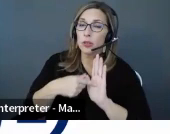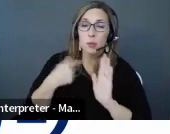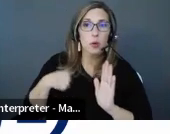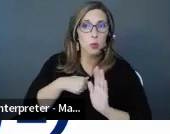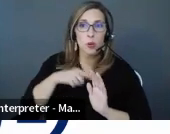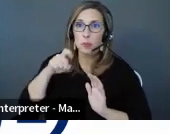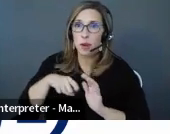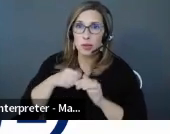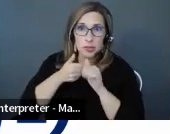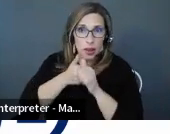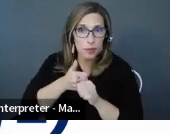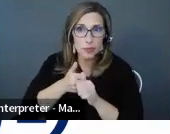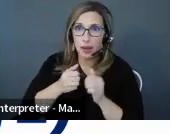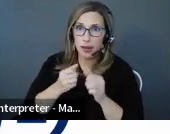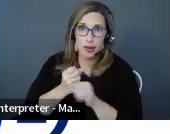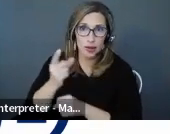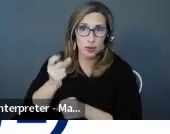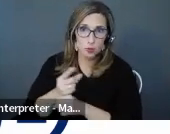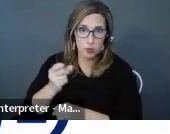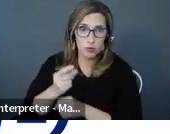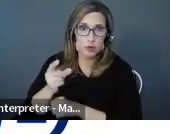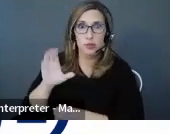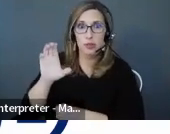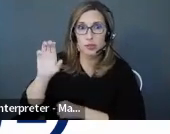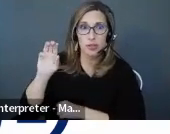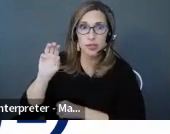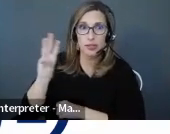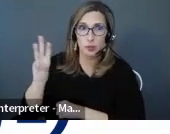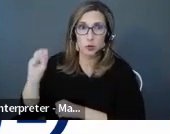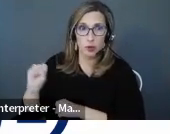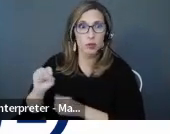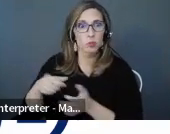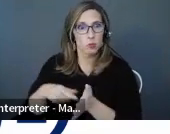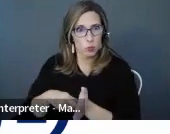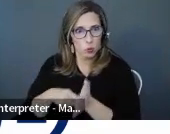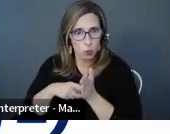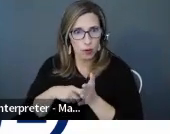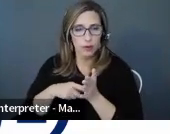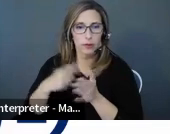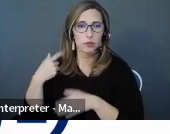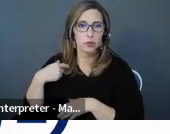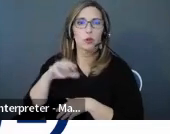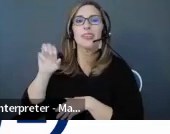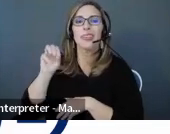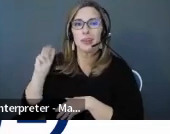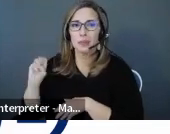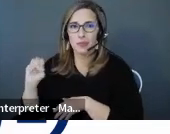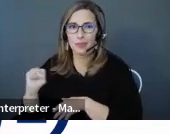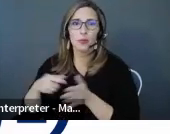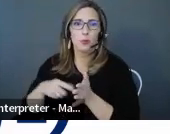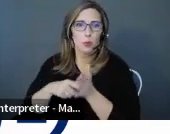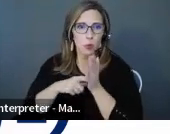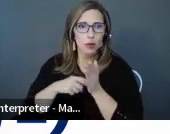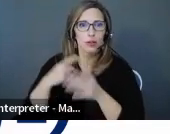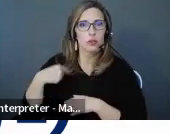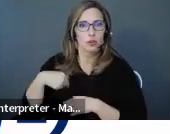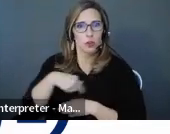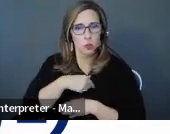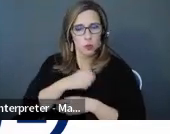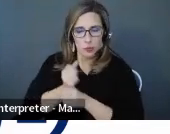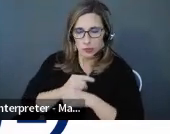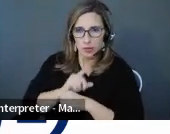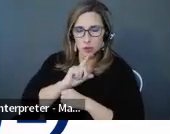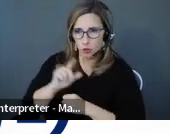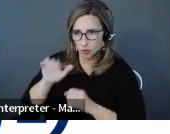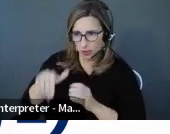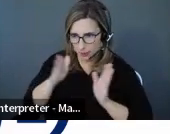least annually. CMS requires that states describe the policies and processes used to ensure that each participant's service plan is reviewed